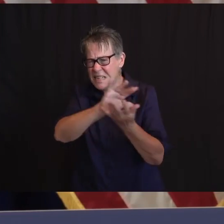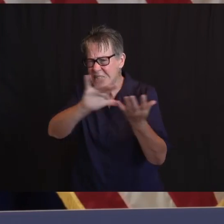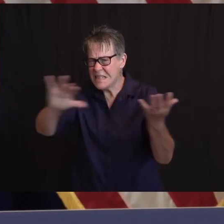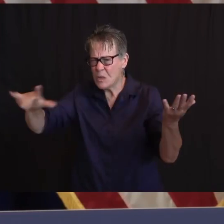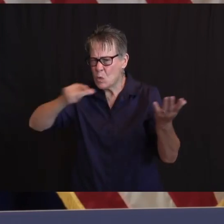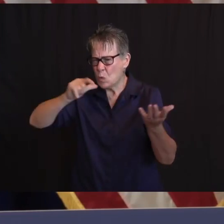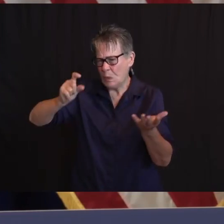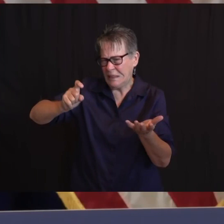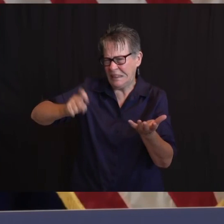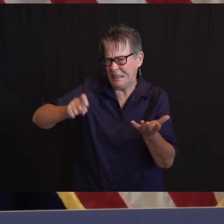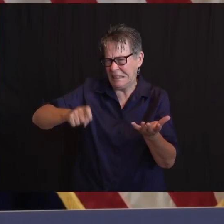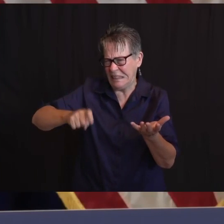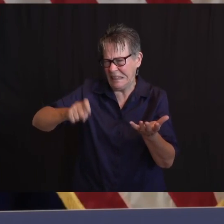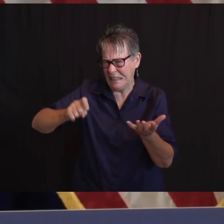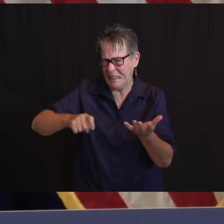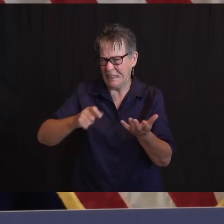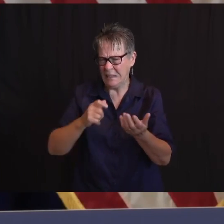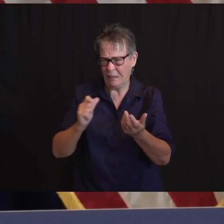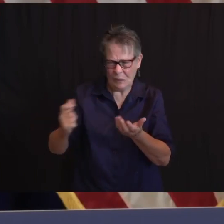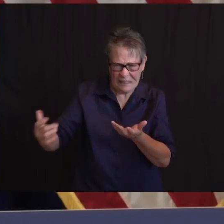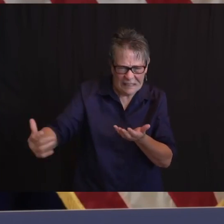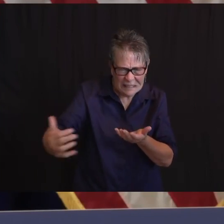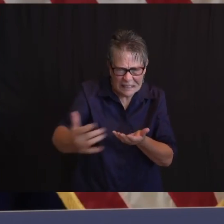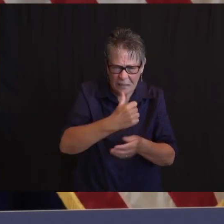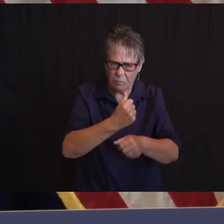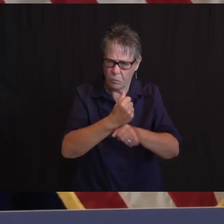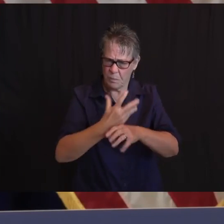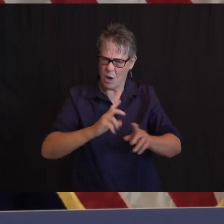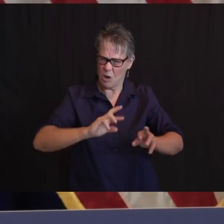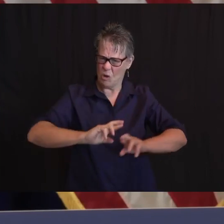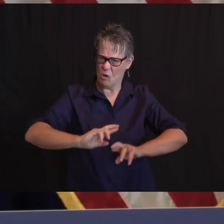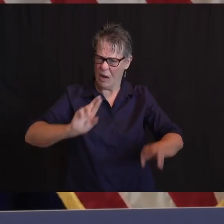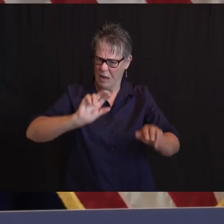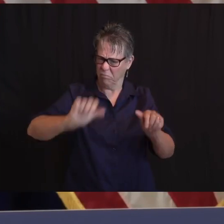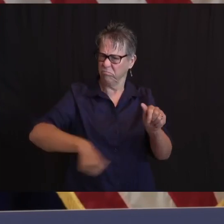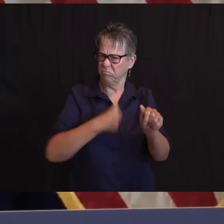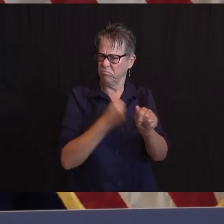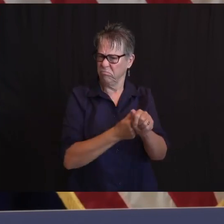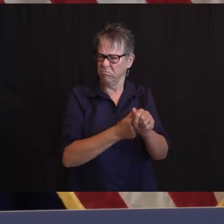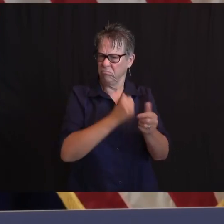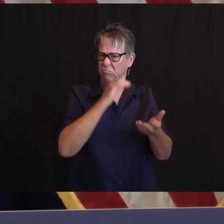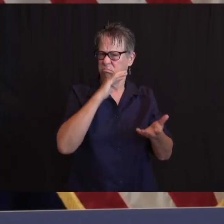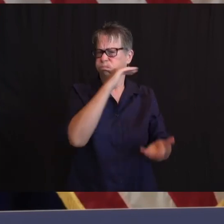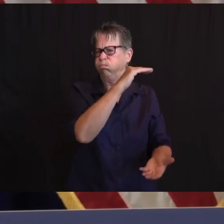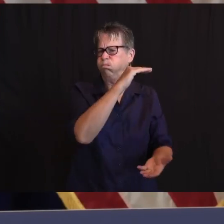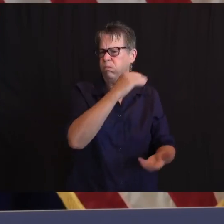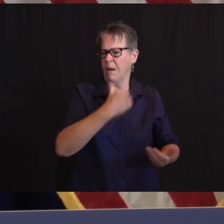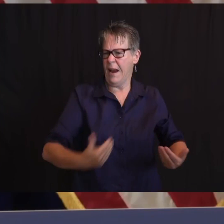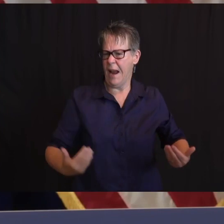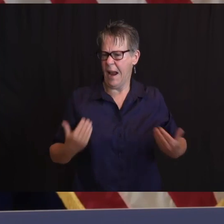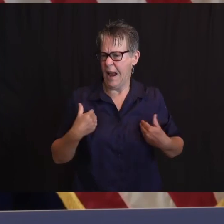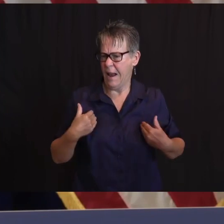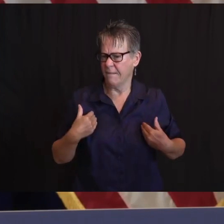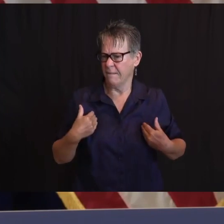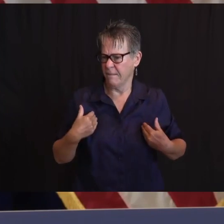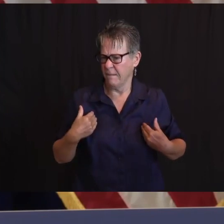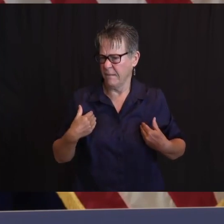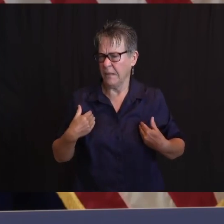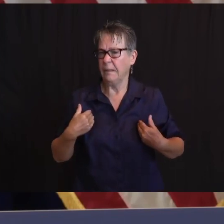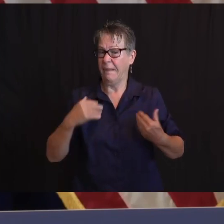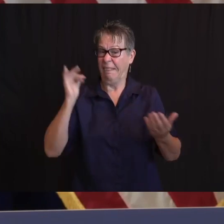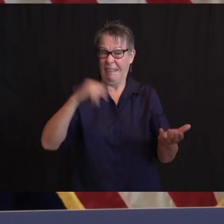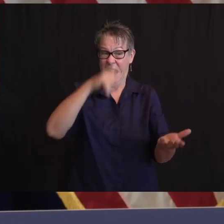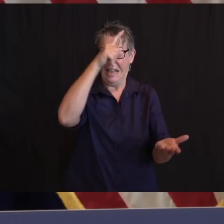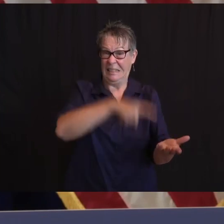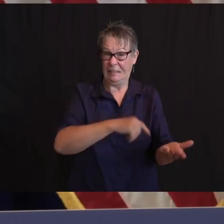and gowns. It is important to note that the stockpile is an emergency tranche. It is not intended for daily